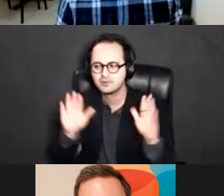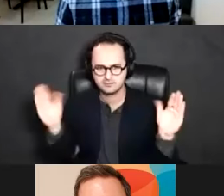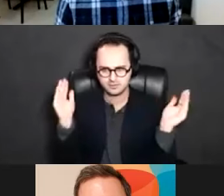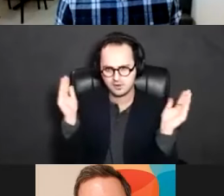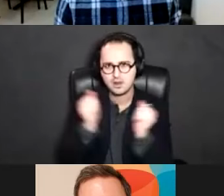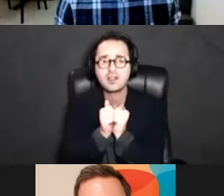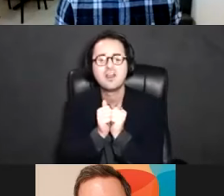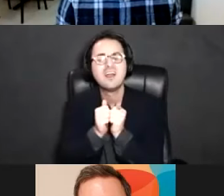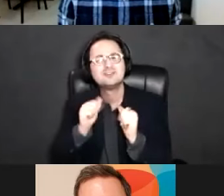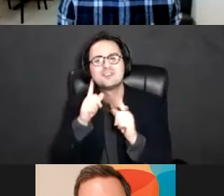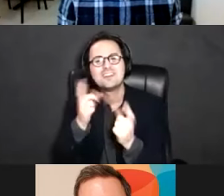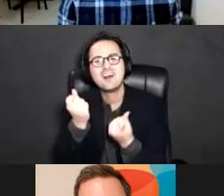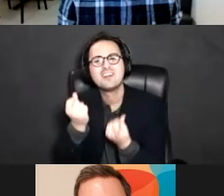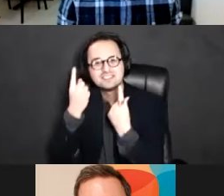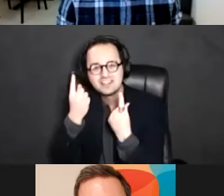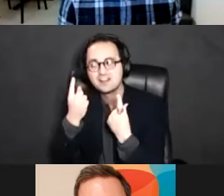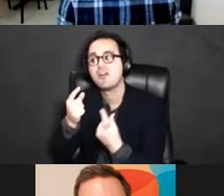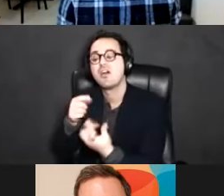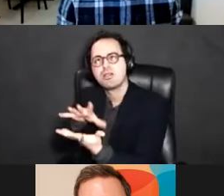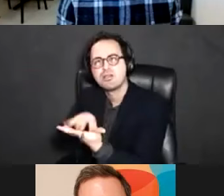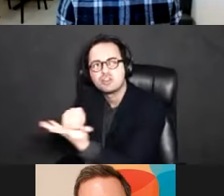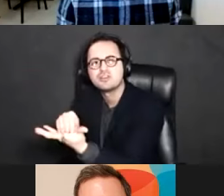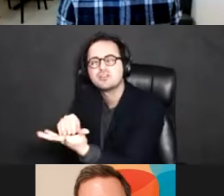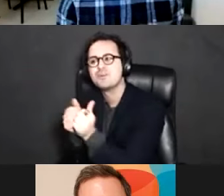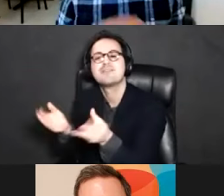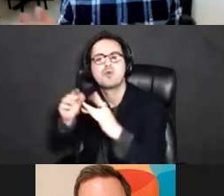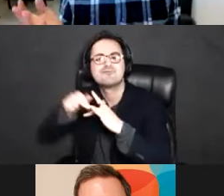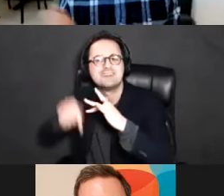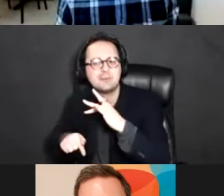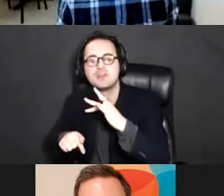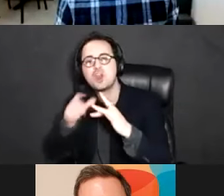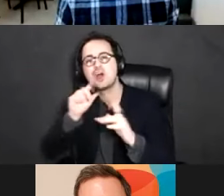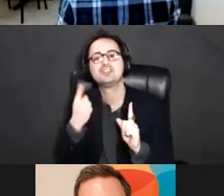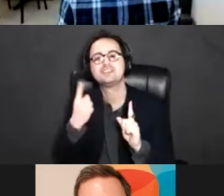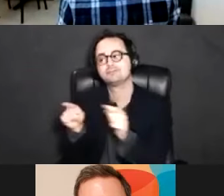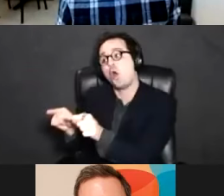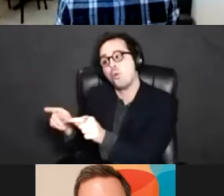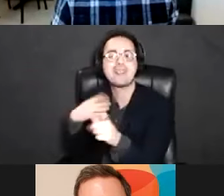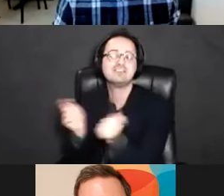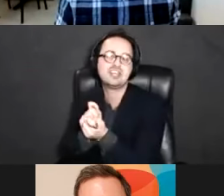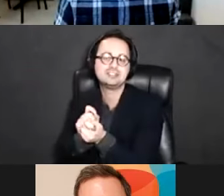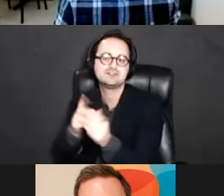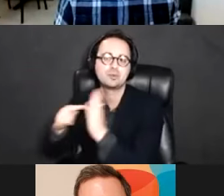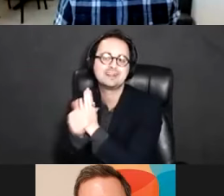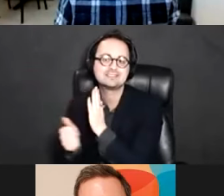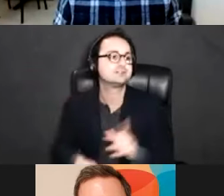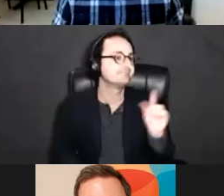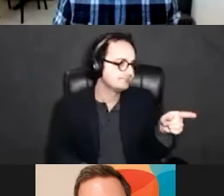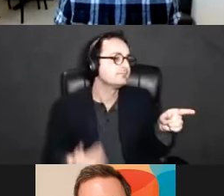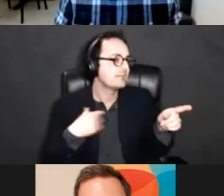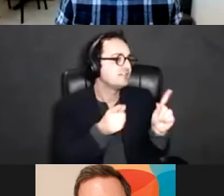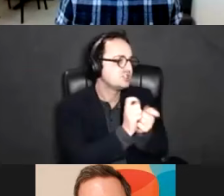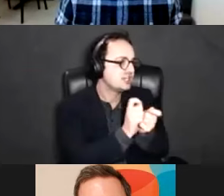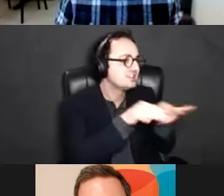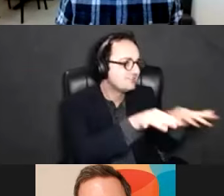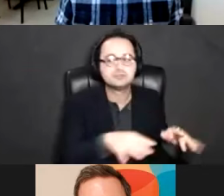try to understand mechanisms of learning with a lot more depth beyond just saying, well, there's a change in reading skills, there's a change in diffusion. I want